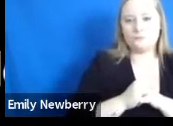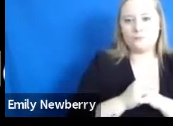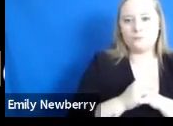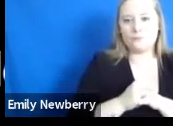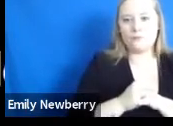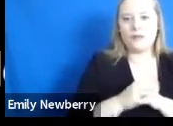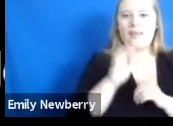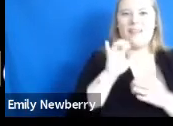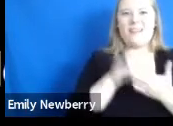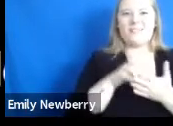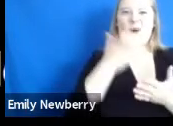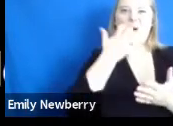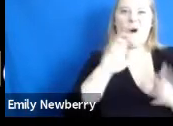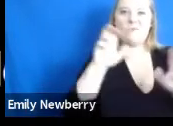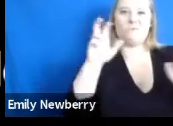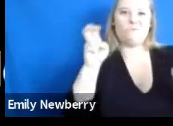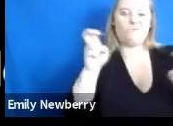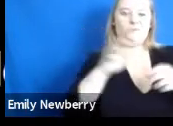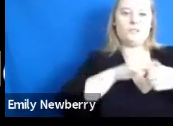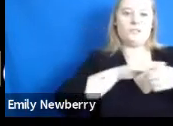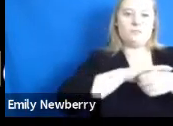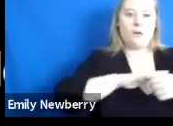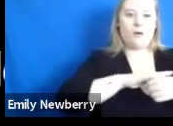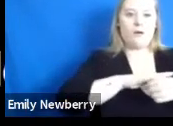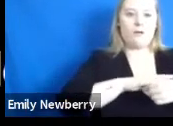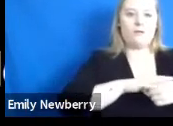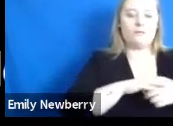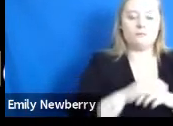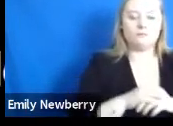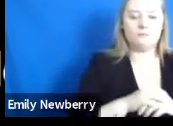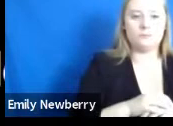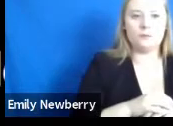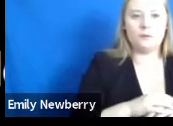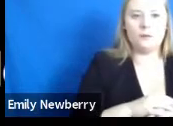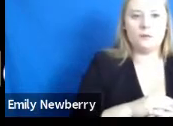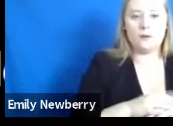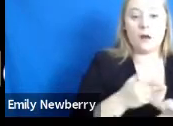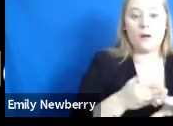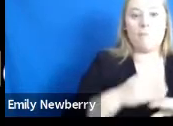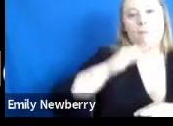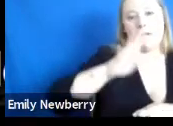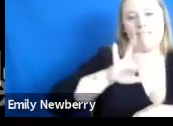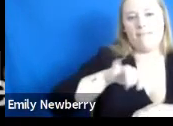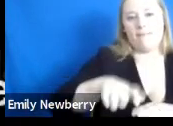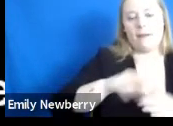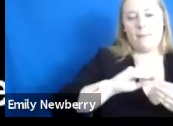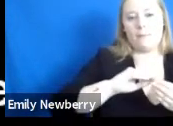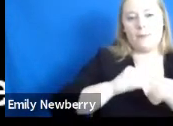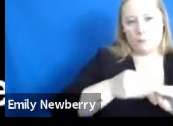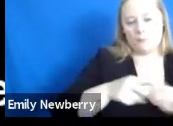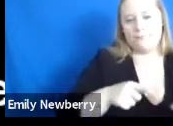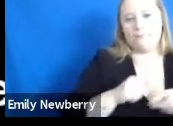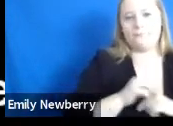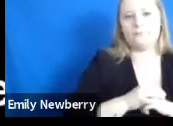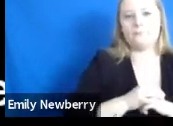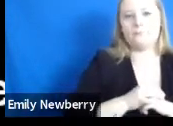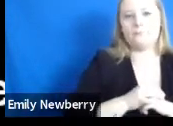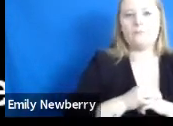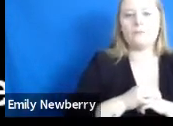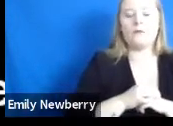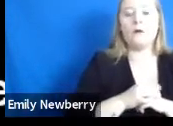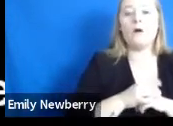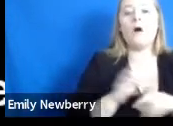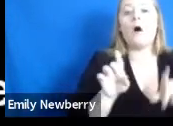hotspot, those are the regions of exceedances beyond 7.07 parts per million. Contrastingly,